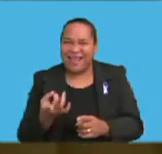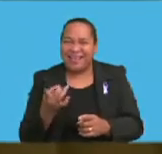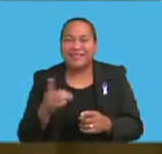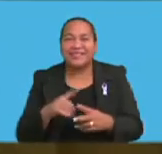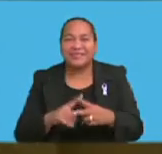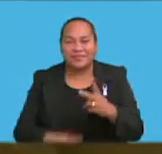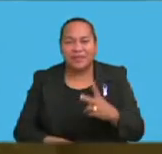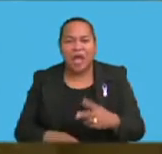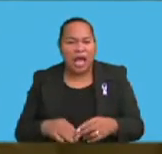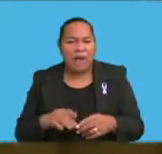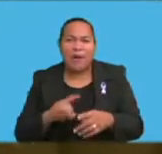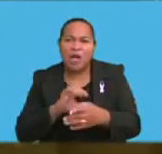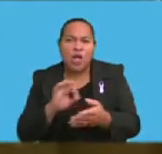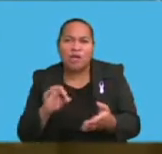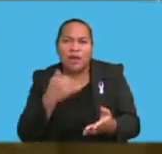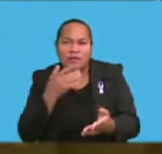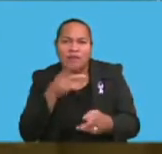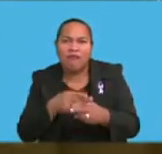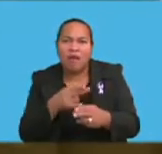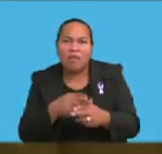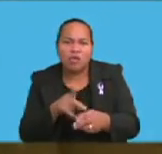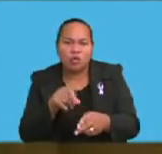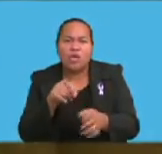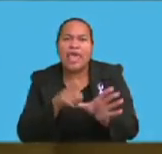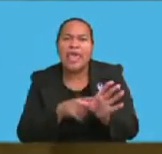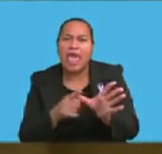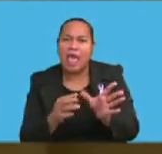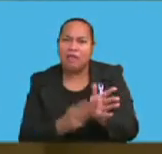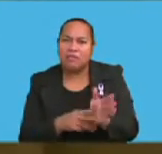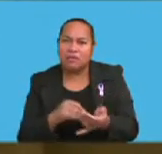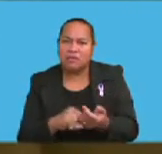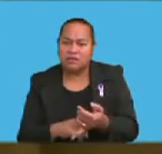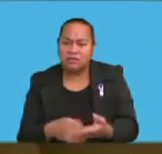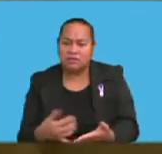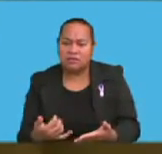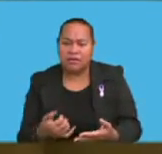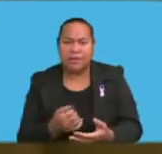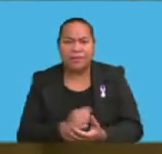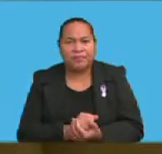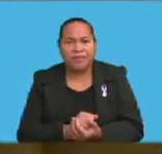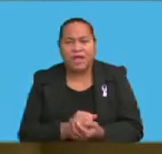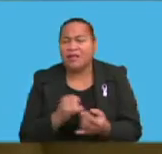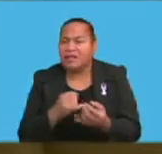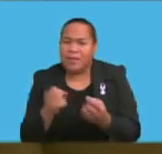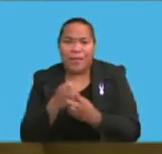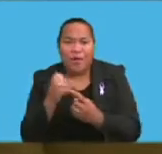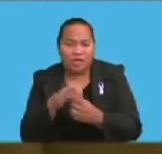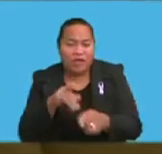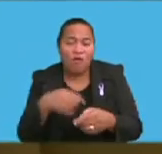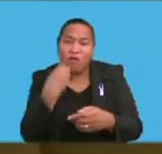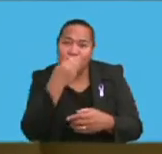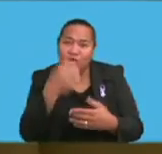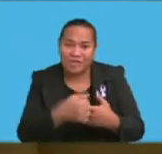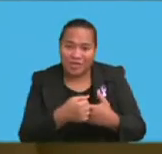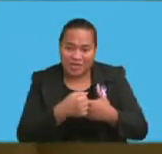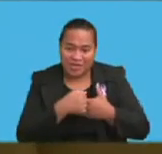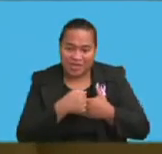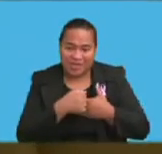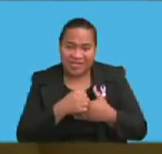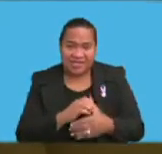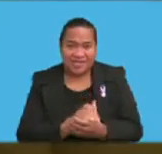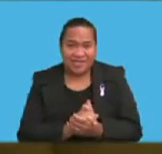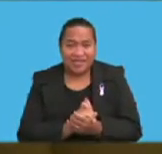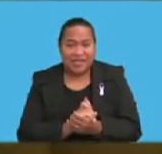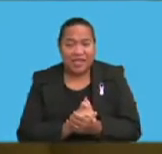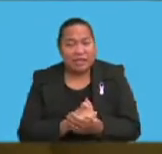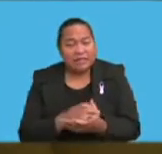are doing yams now. Unfortunately, these are very important crops for food security, and of course will do us a lot of